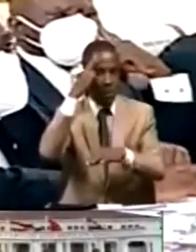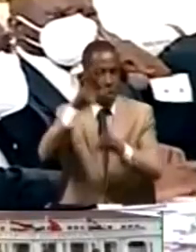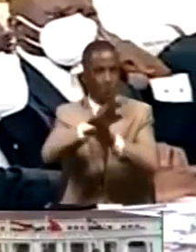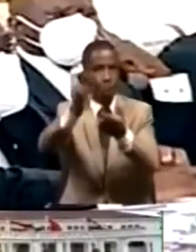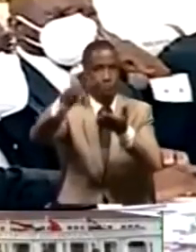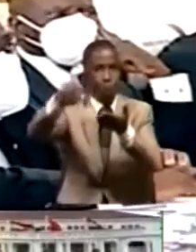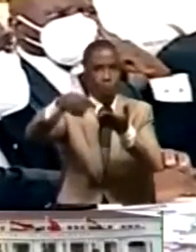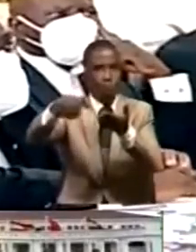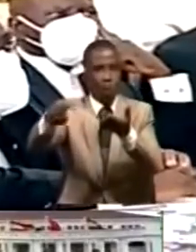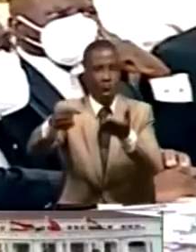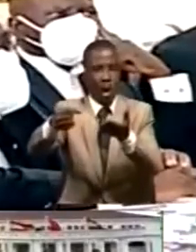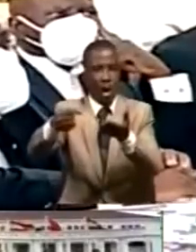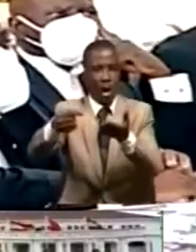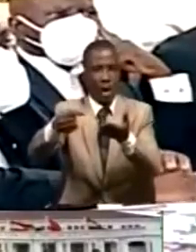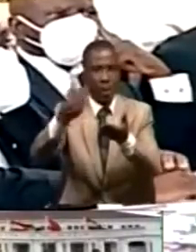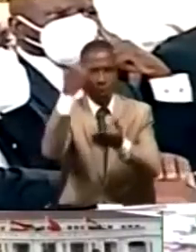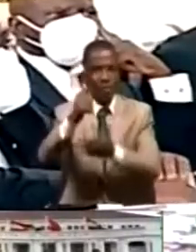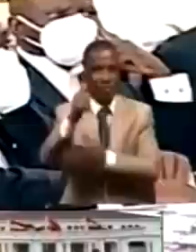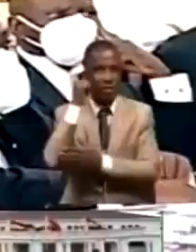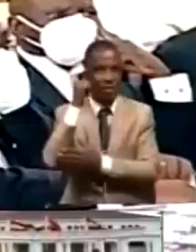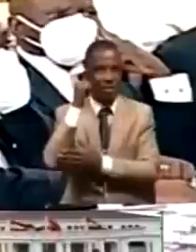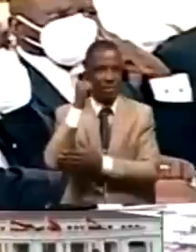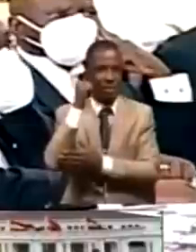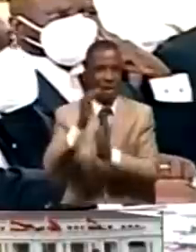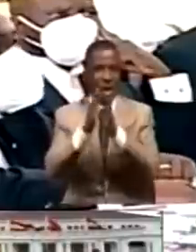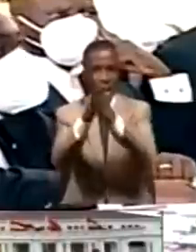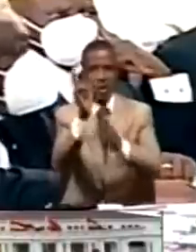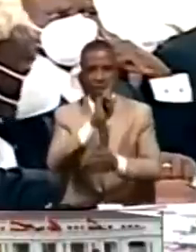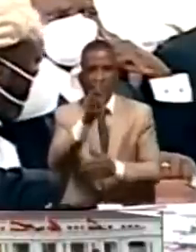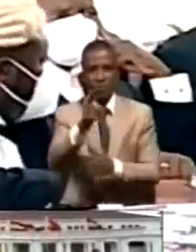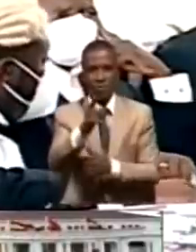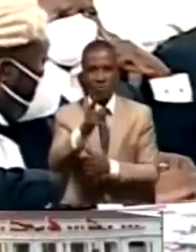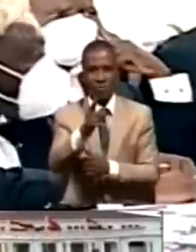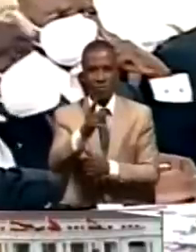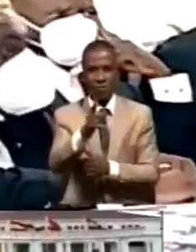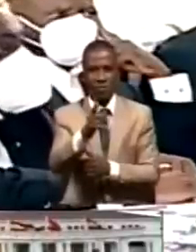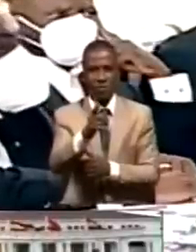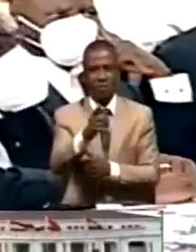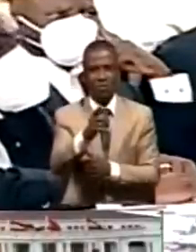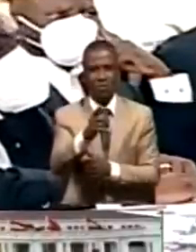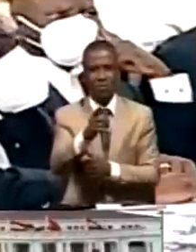column for their refusal to sign those forms. I'm putting that to you.